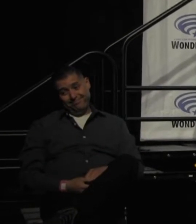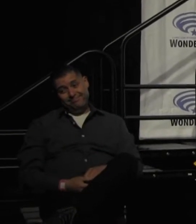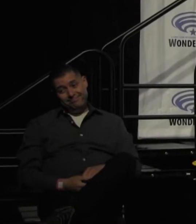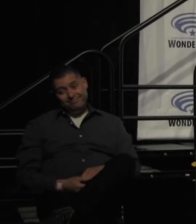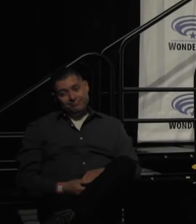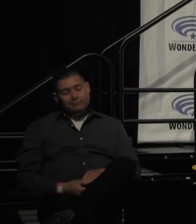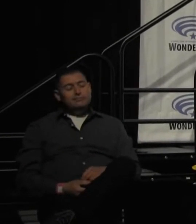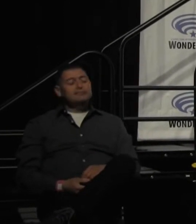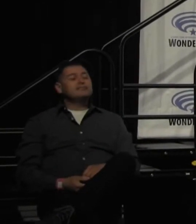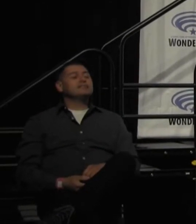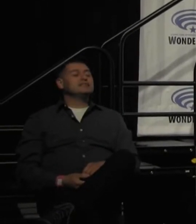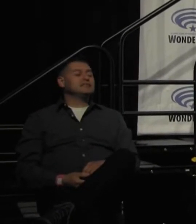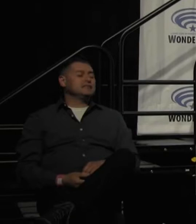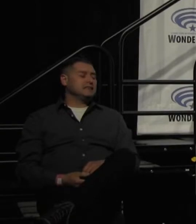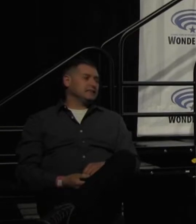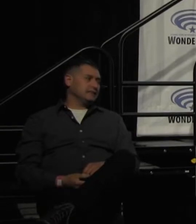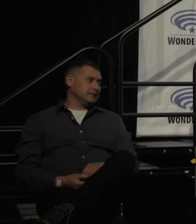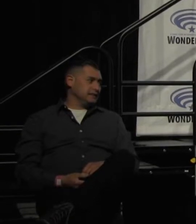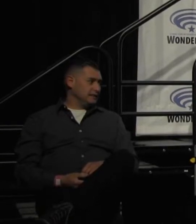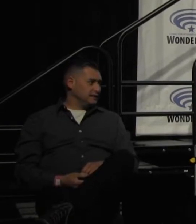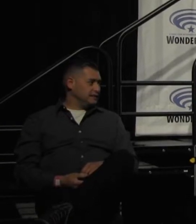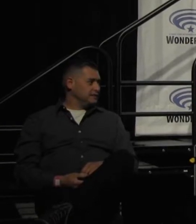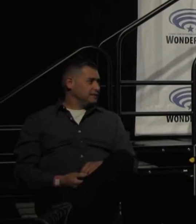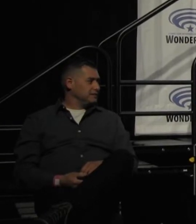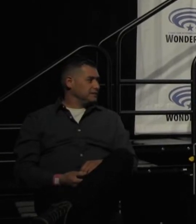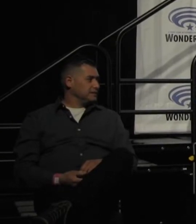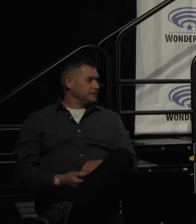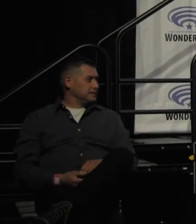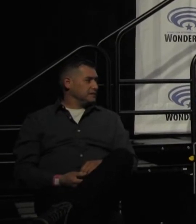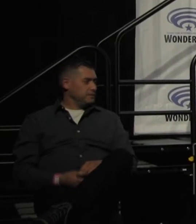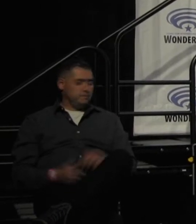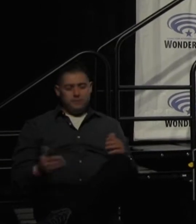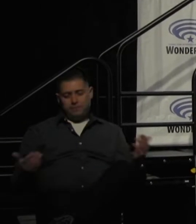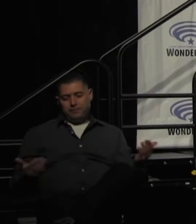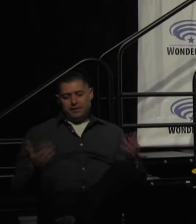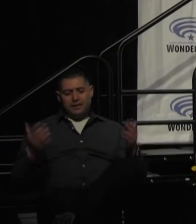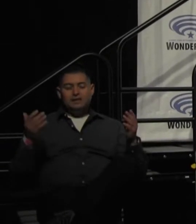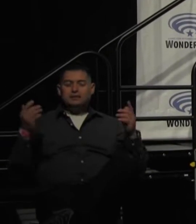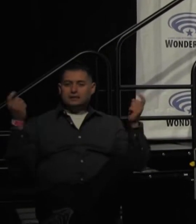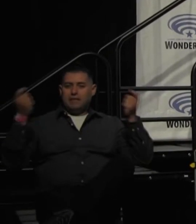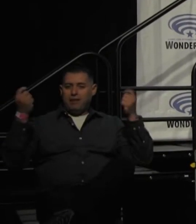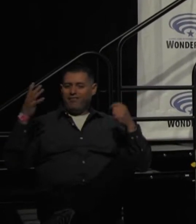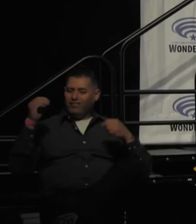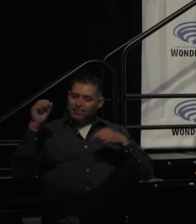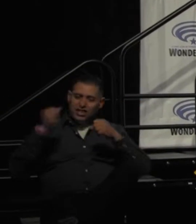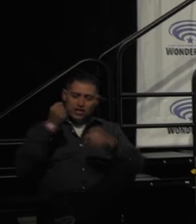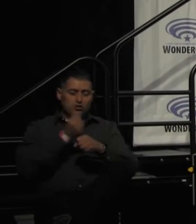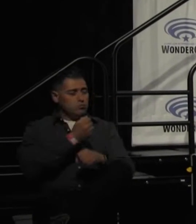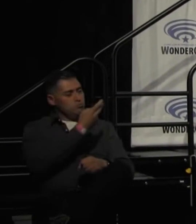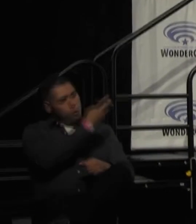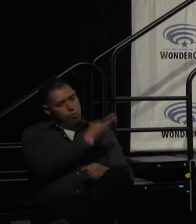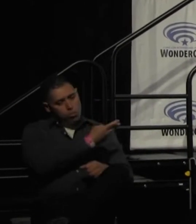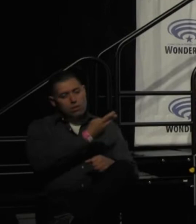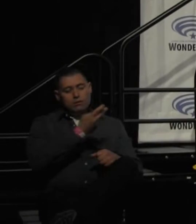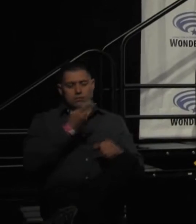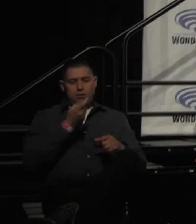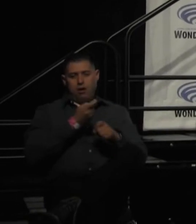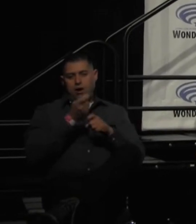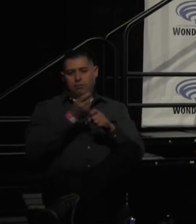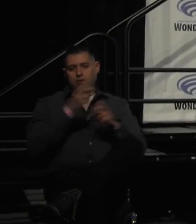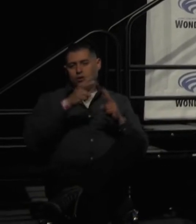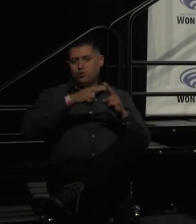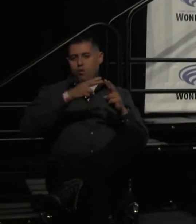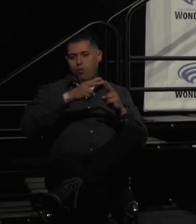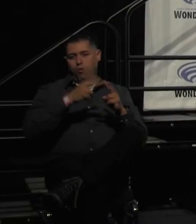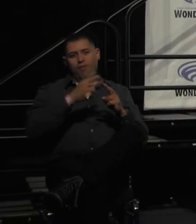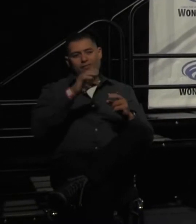I can understand some resentment there, Tom. So we are here celebrating 50 years of you guys being a comedy duo. 50